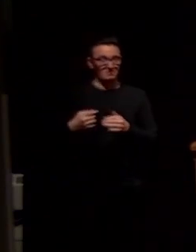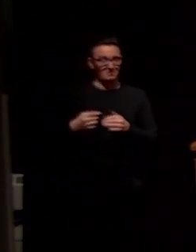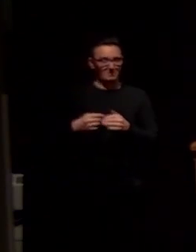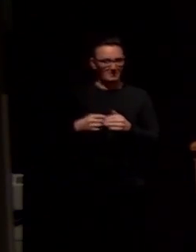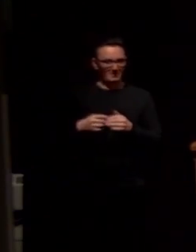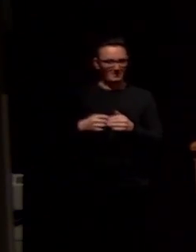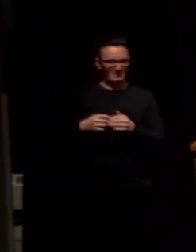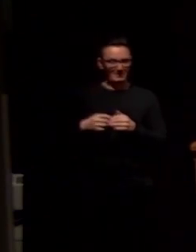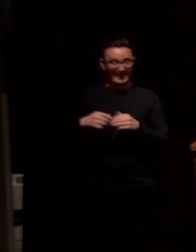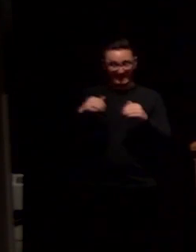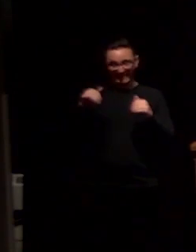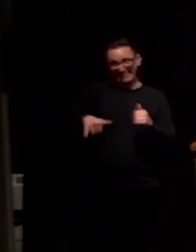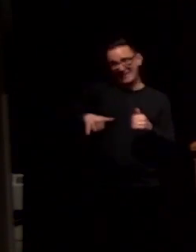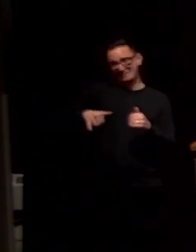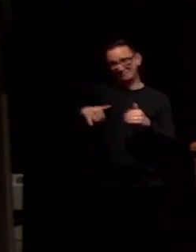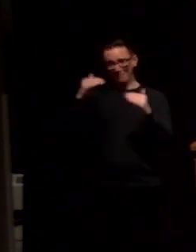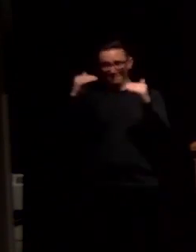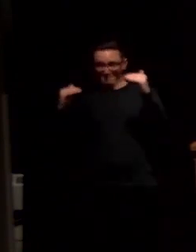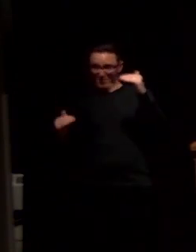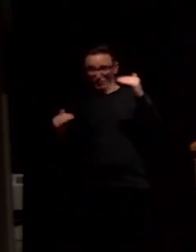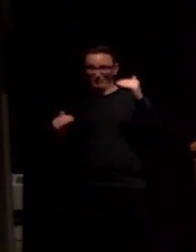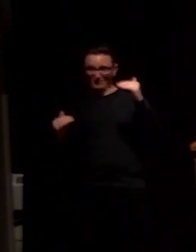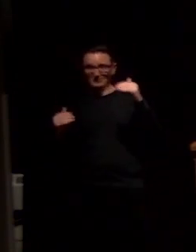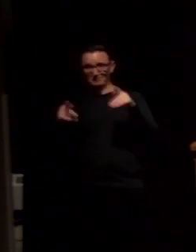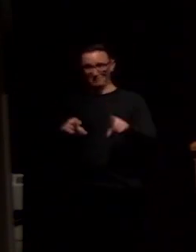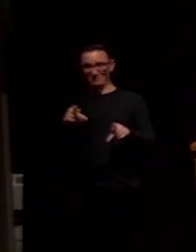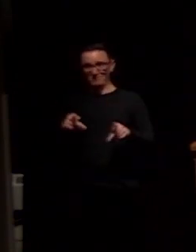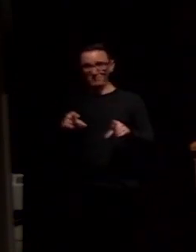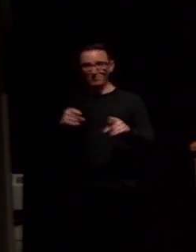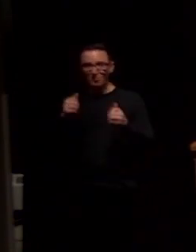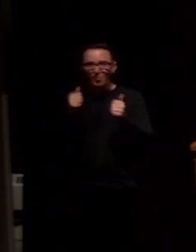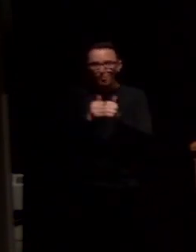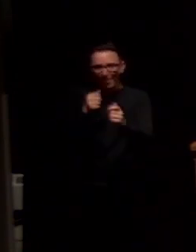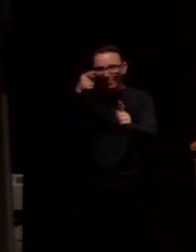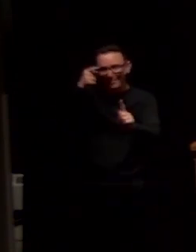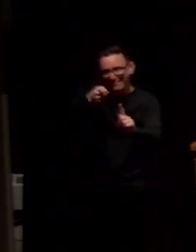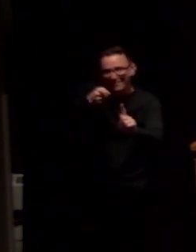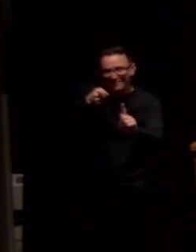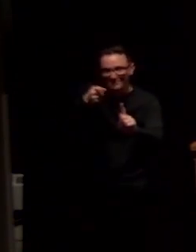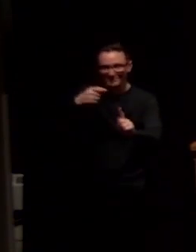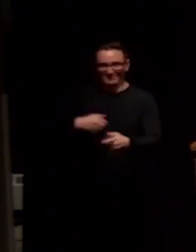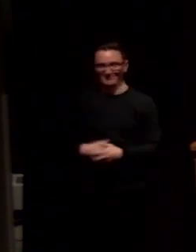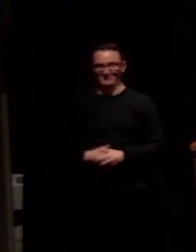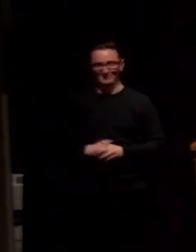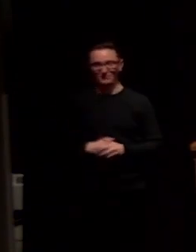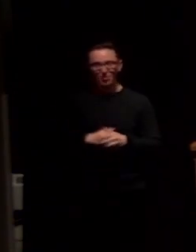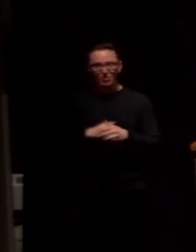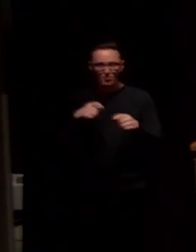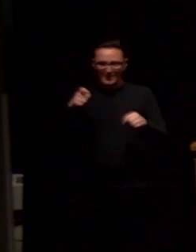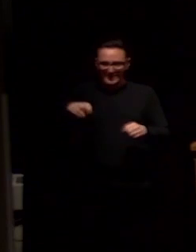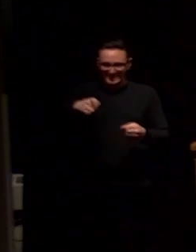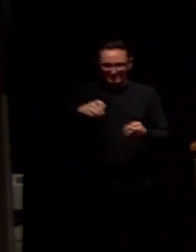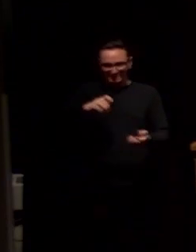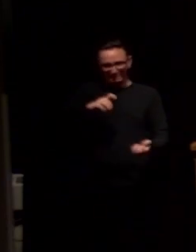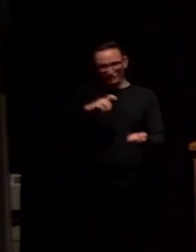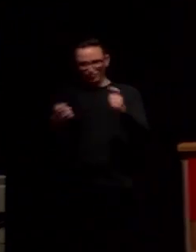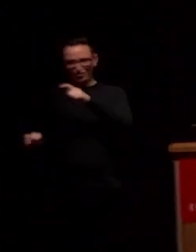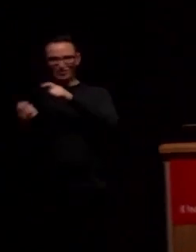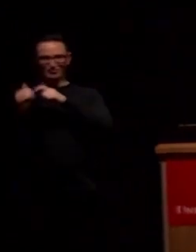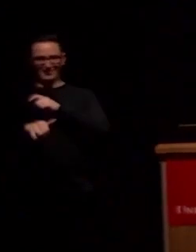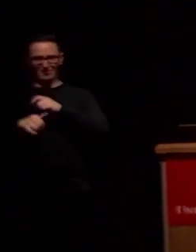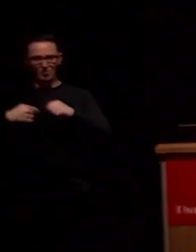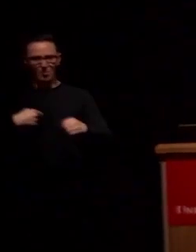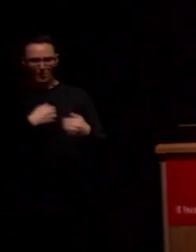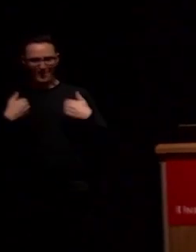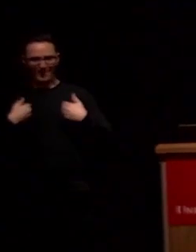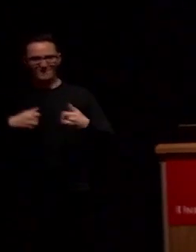and actually marginalized people with intent. So correct that. We have the most money